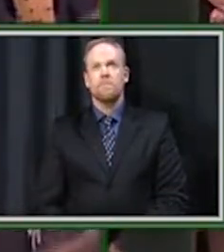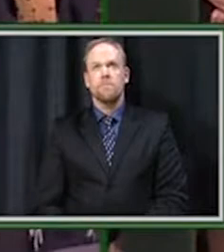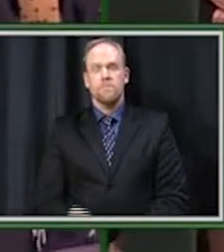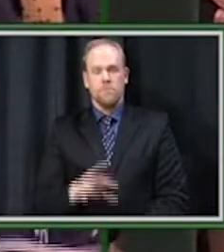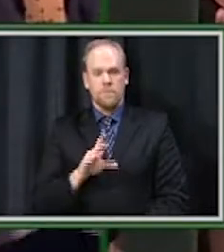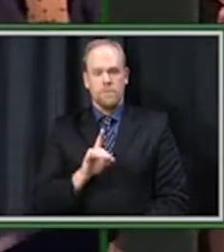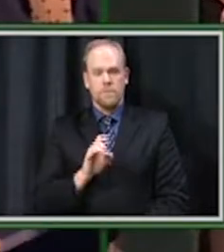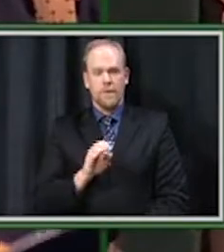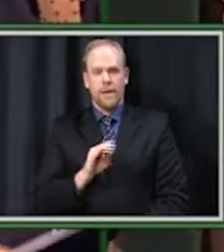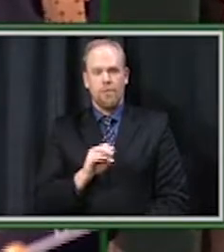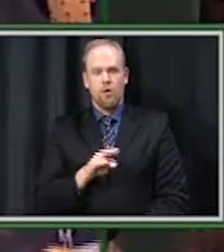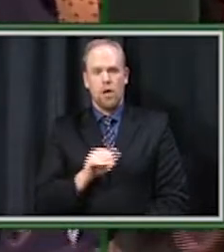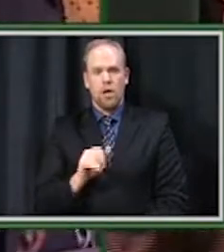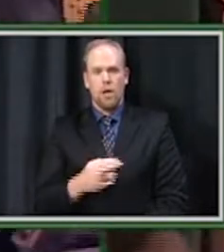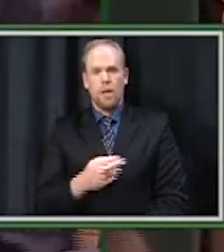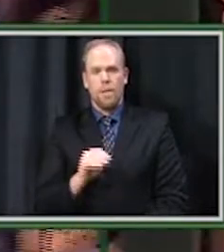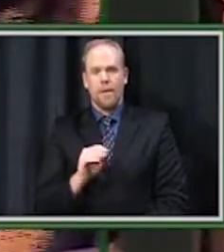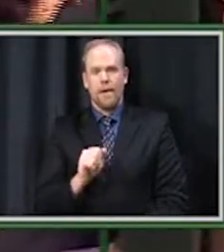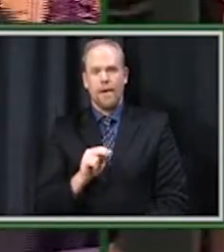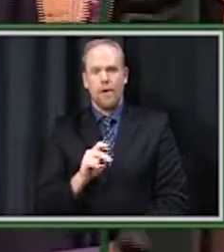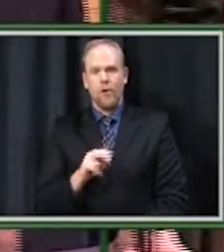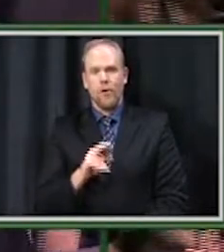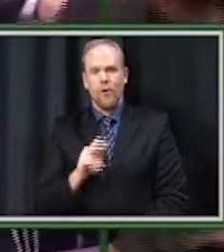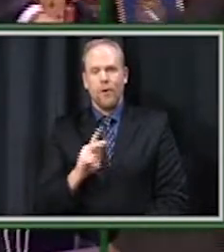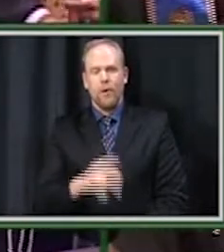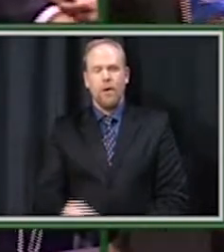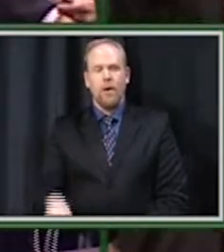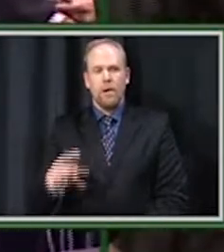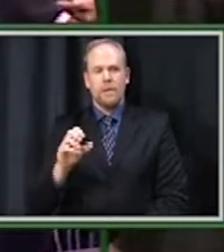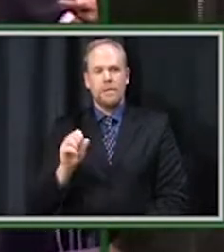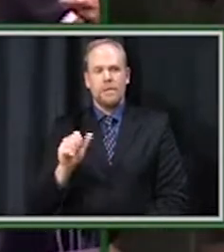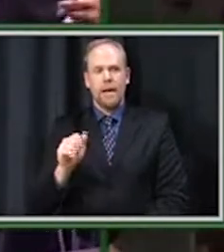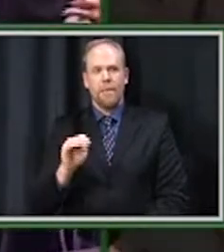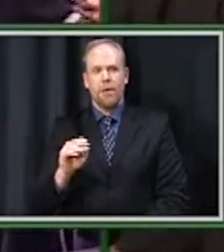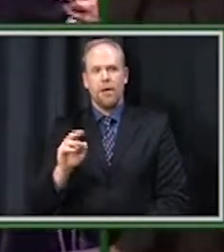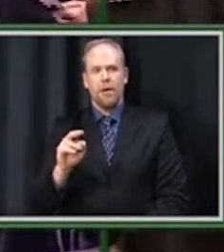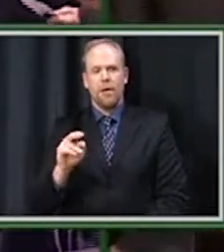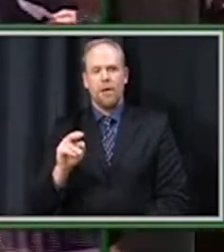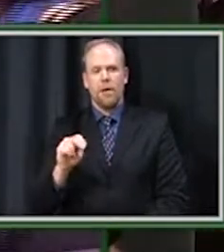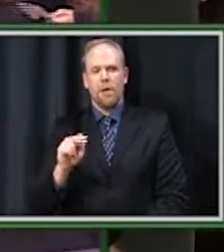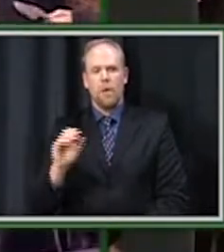Deborah Minerick. Sam No.